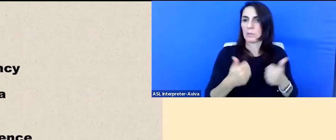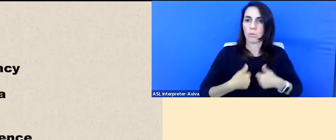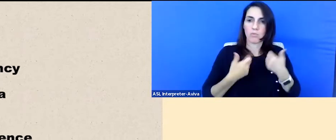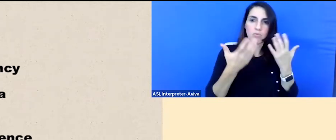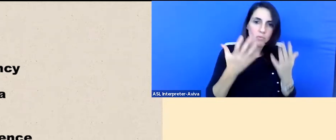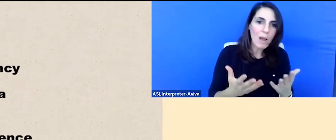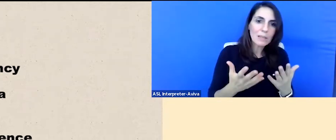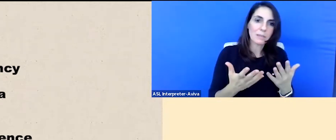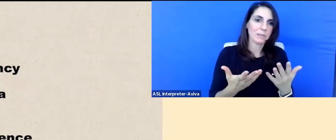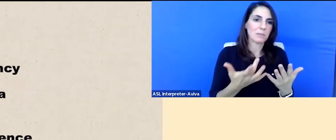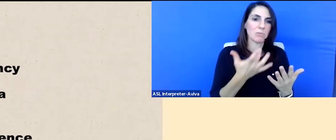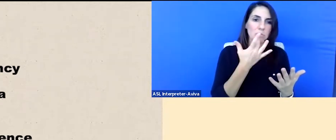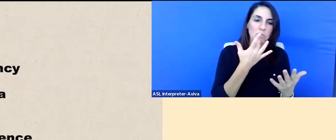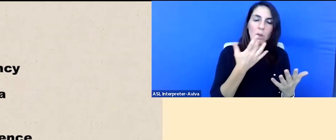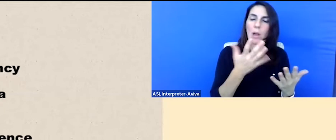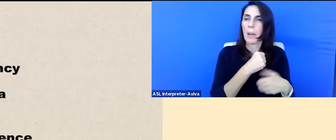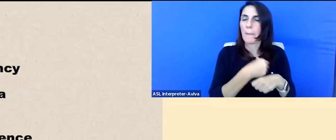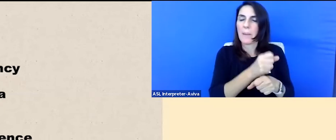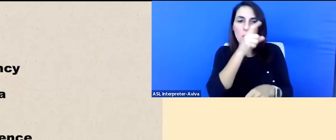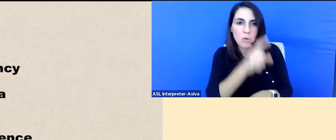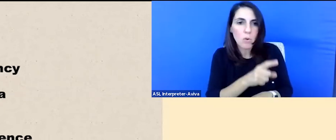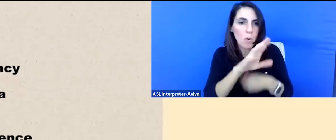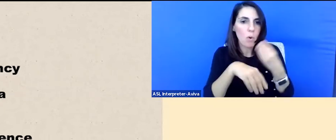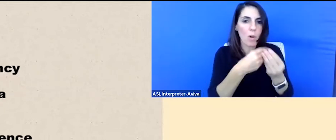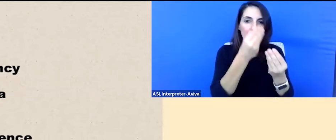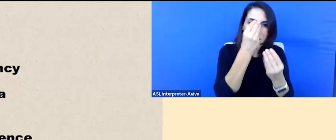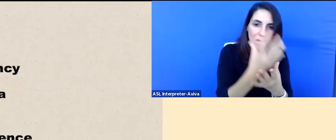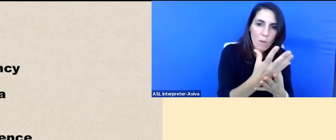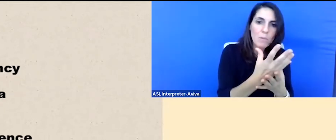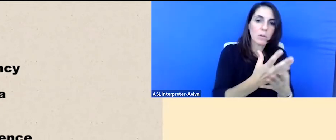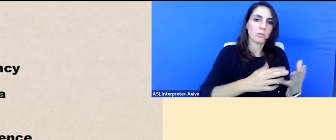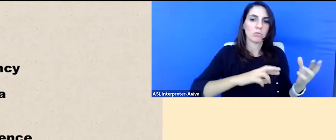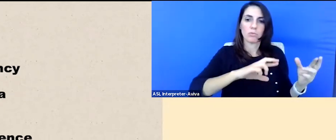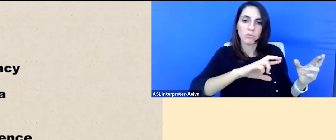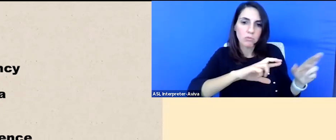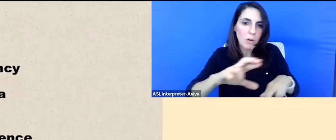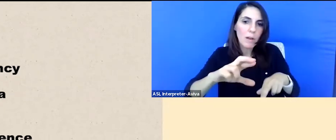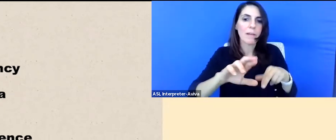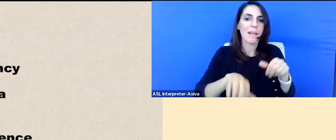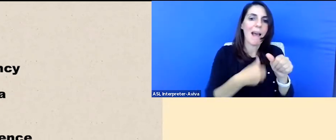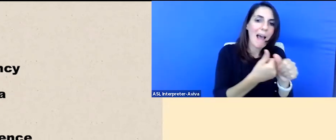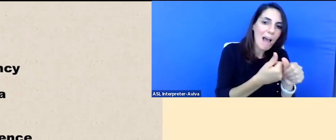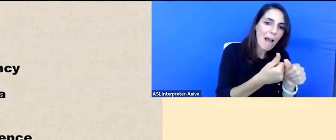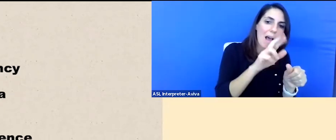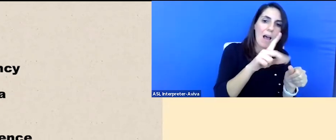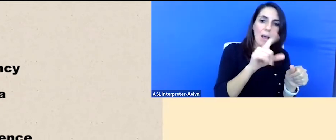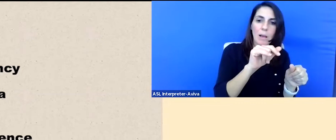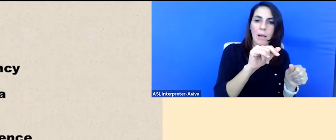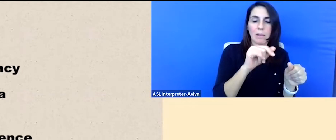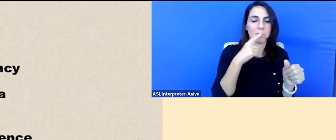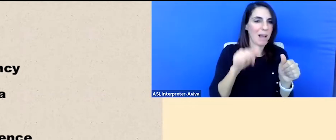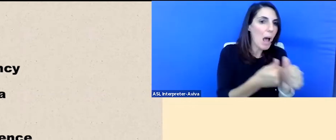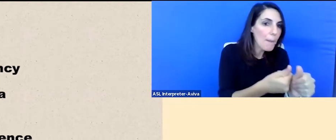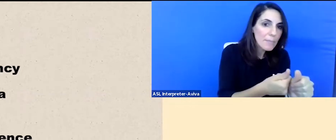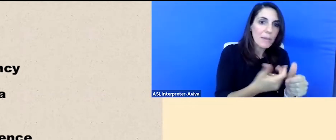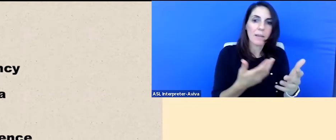up to date and accurate. That's the day-to-day work that we do. So for those that prefer to reach county